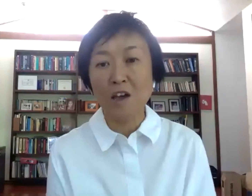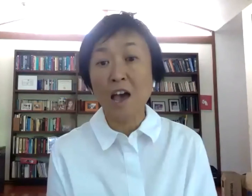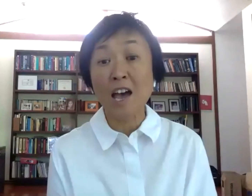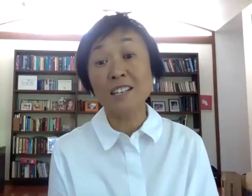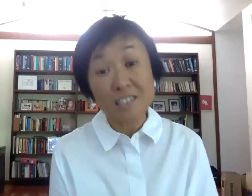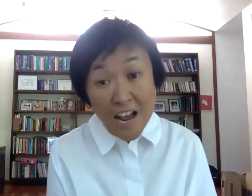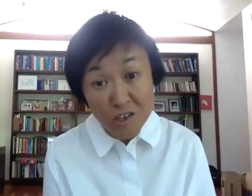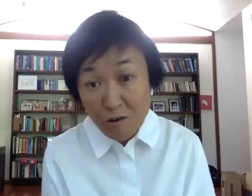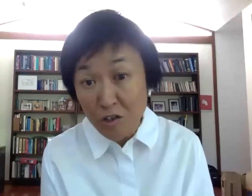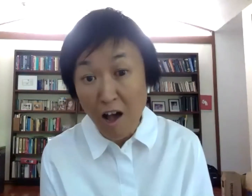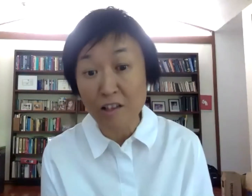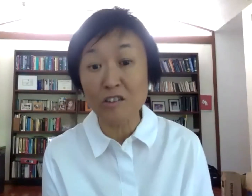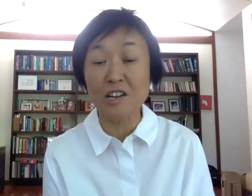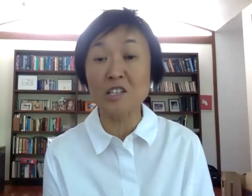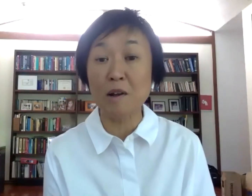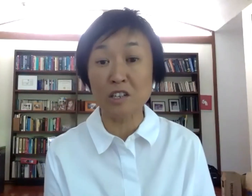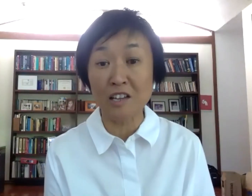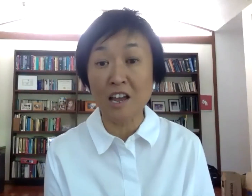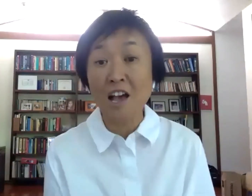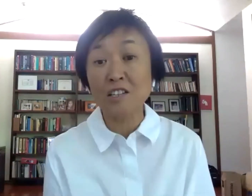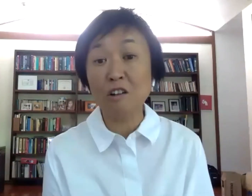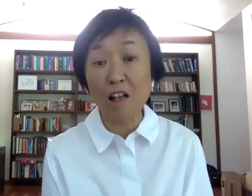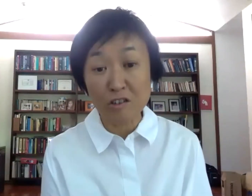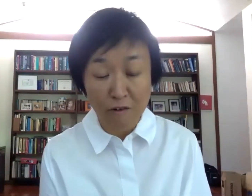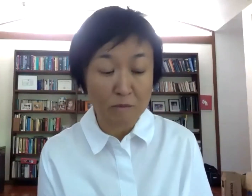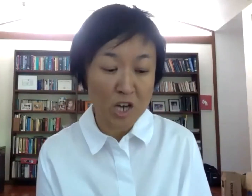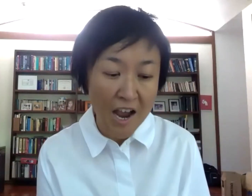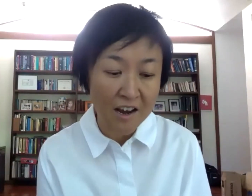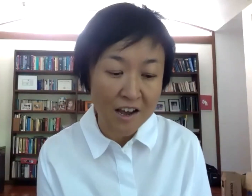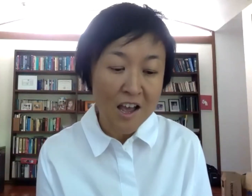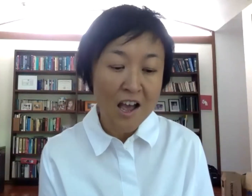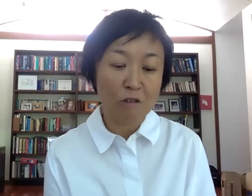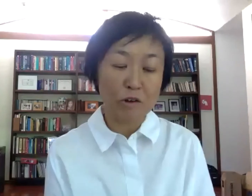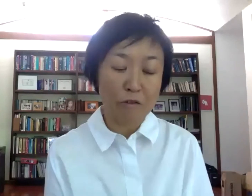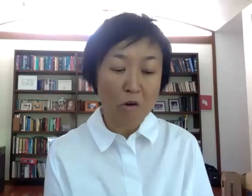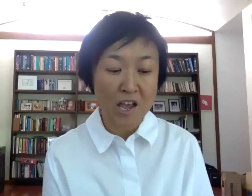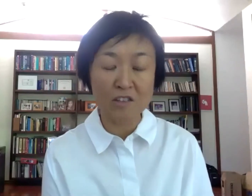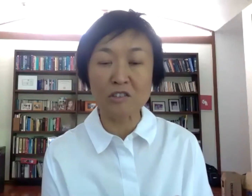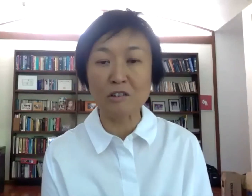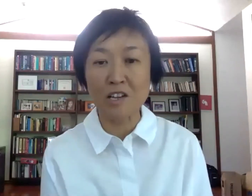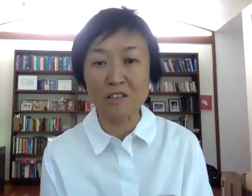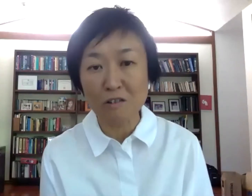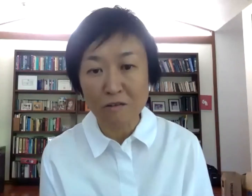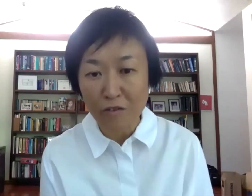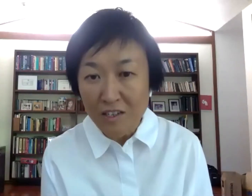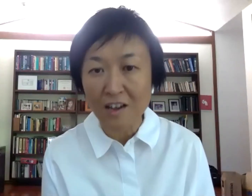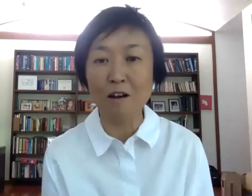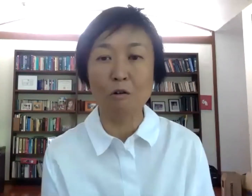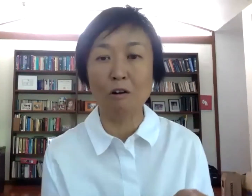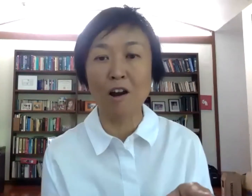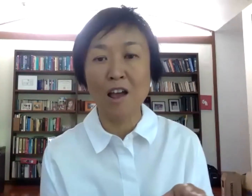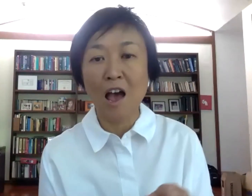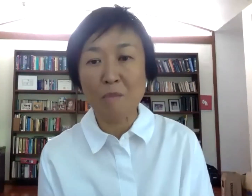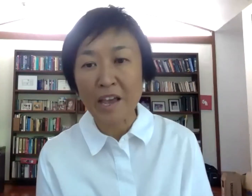of international scholars, and especially scholars from China, revoking student